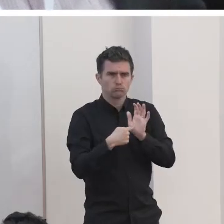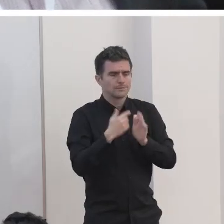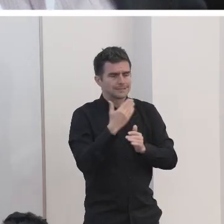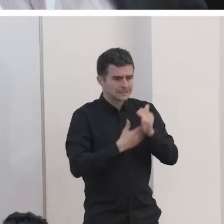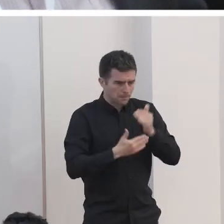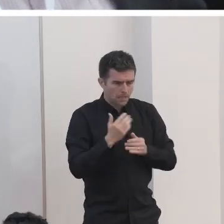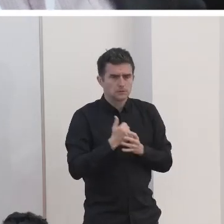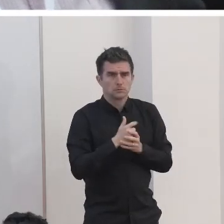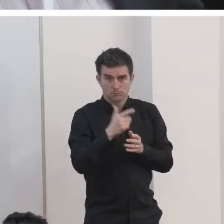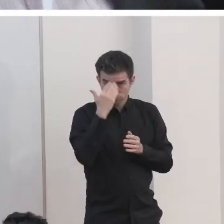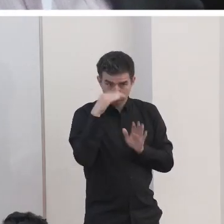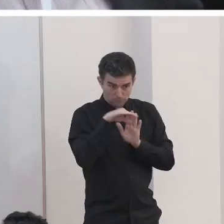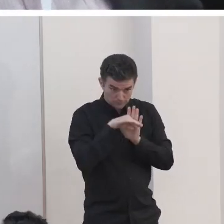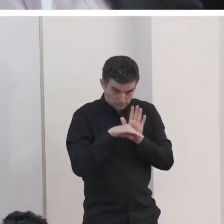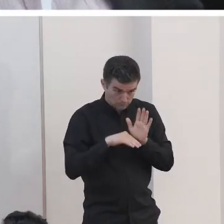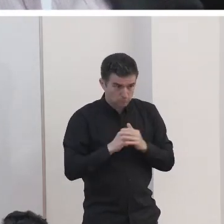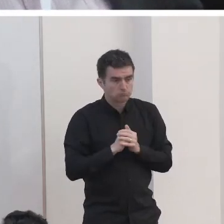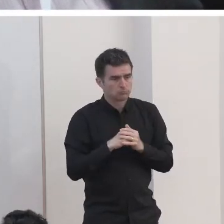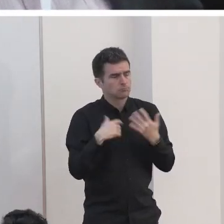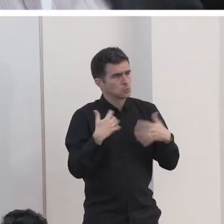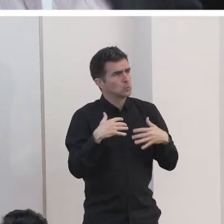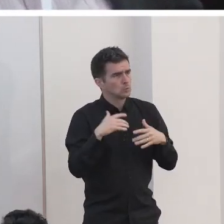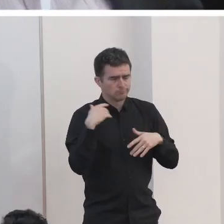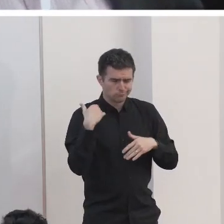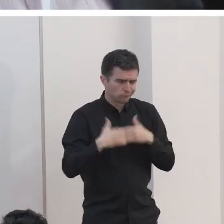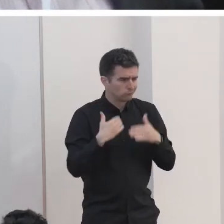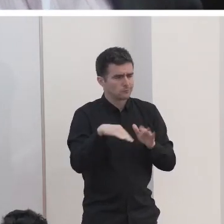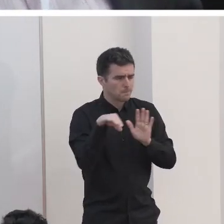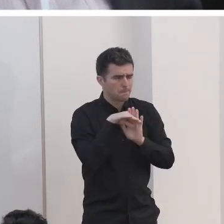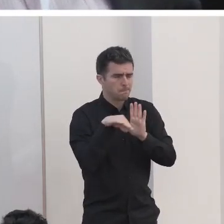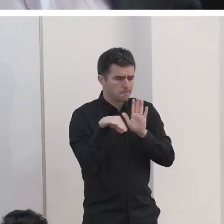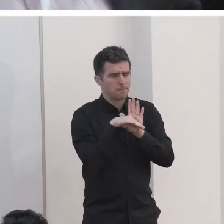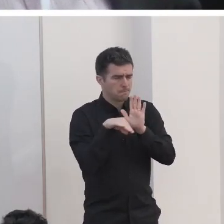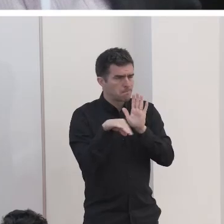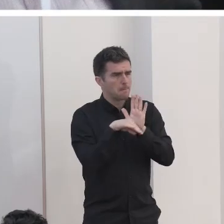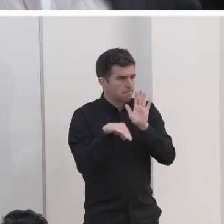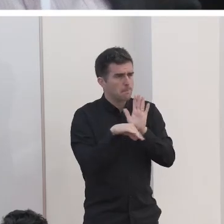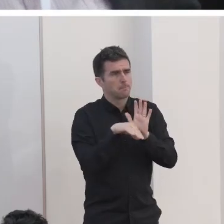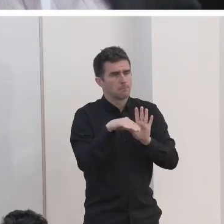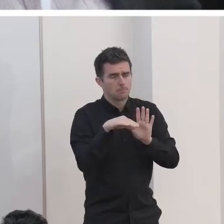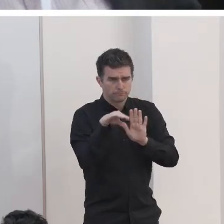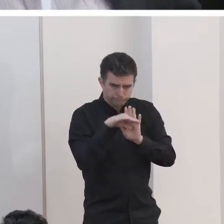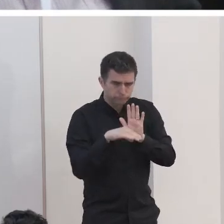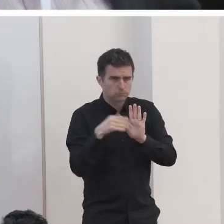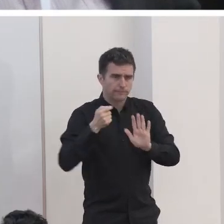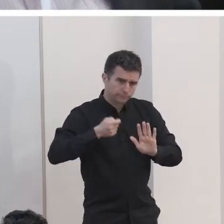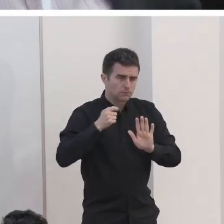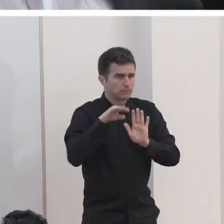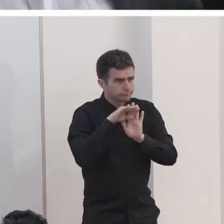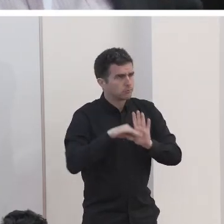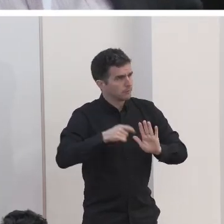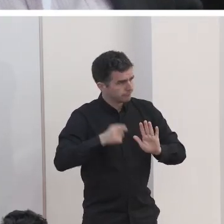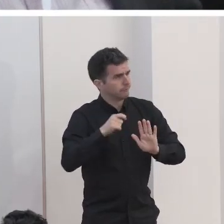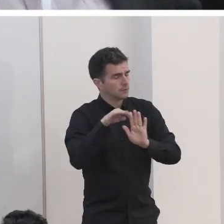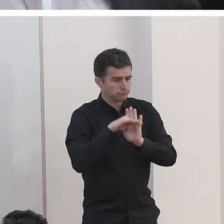mention about strengthening institutions, establishment and strengthening of institutions, which for me, I will base